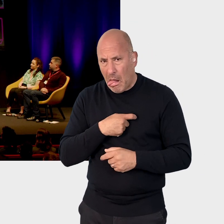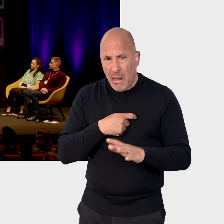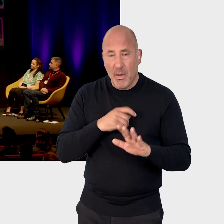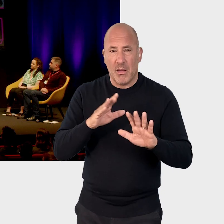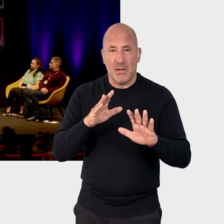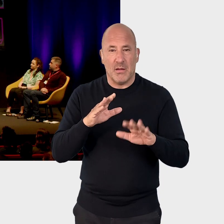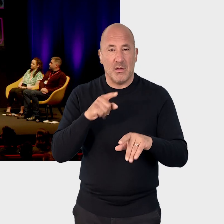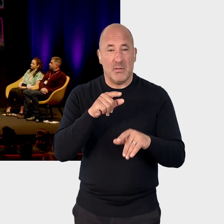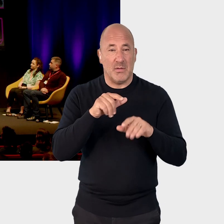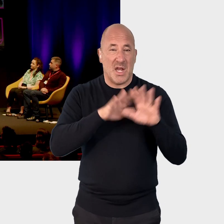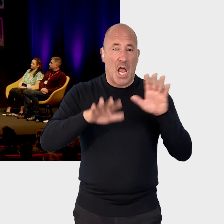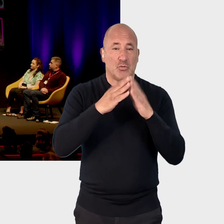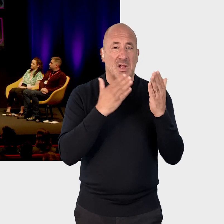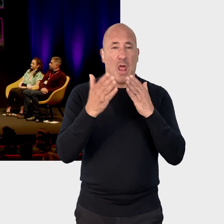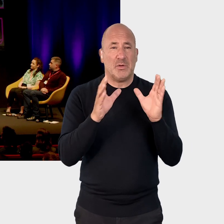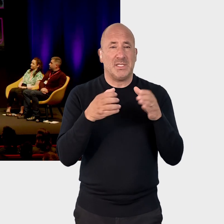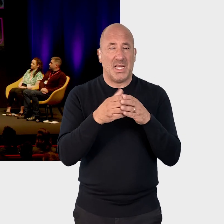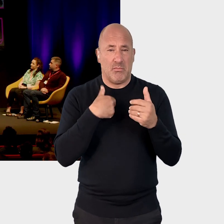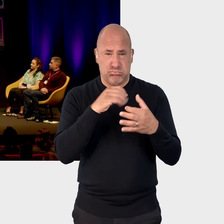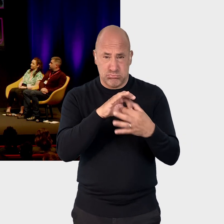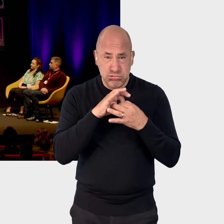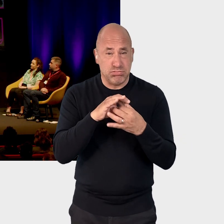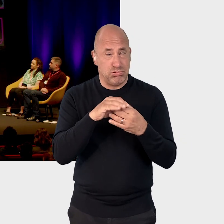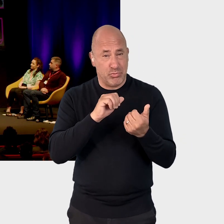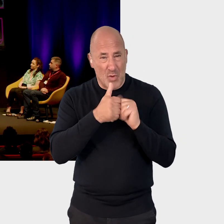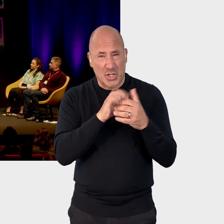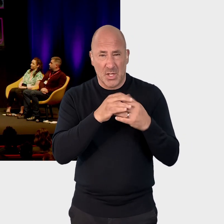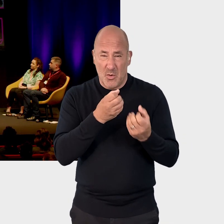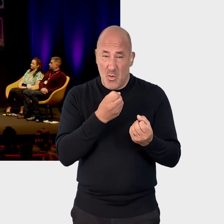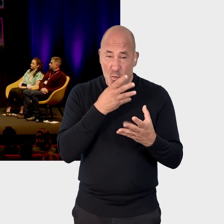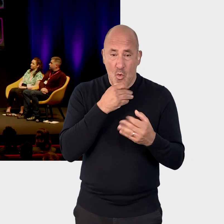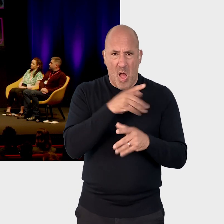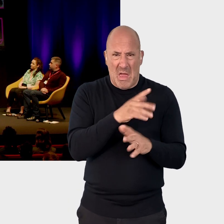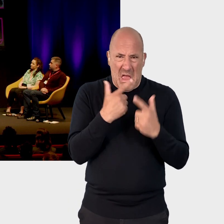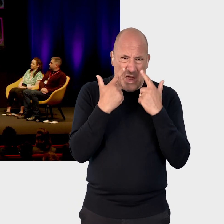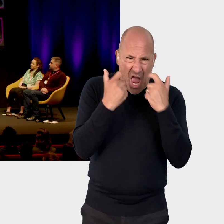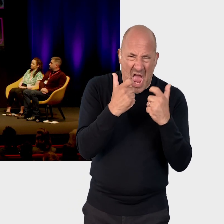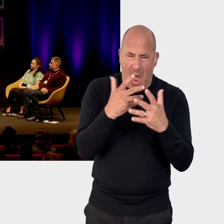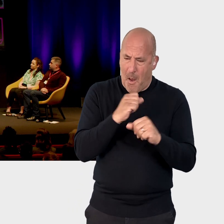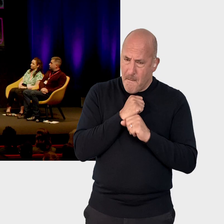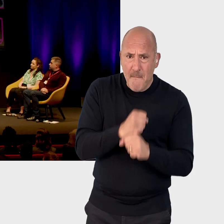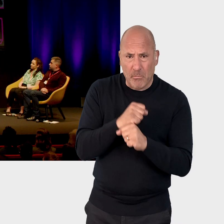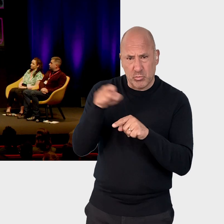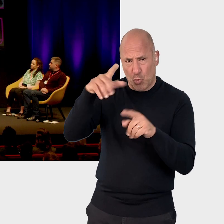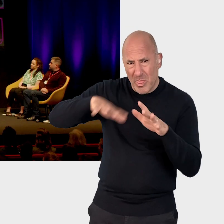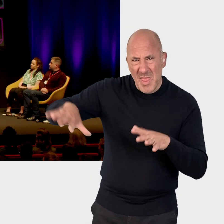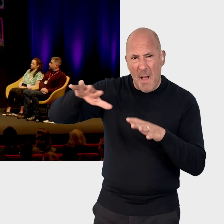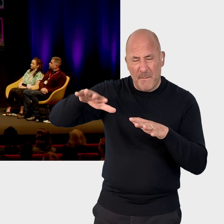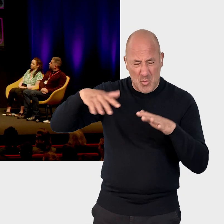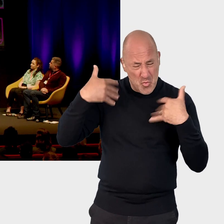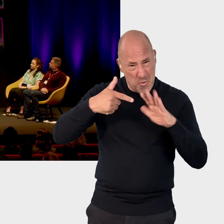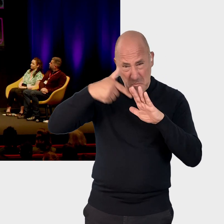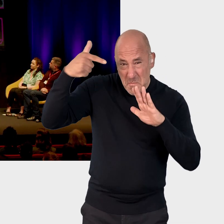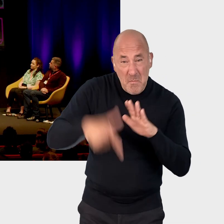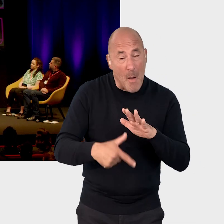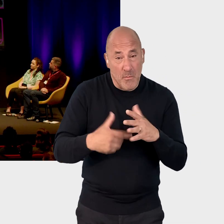that we've built there. But the closeness and the strength of our working relationship with the National Gallery team and the care and commitment